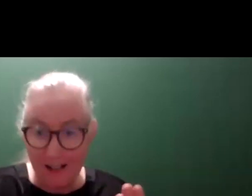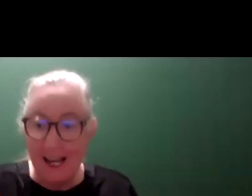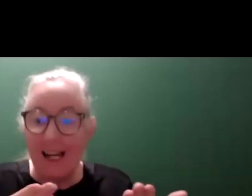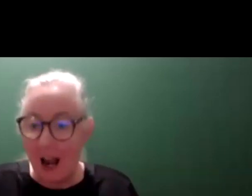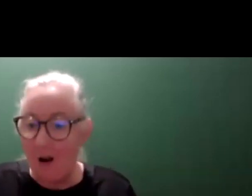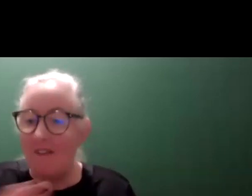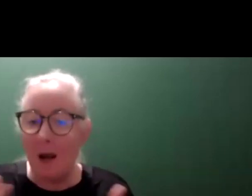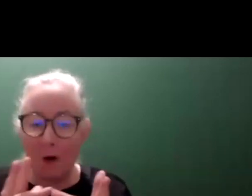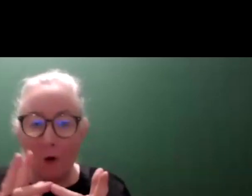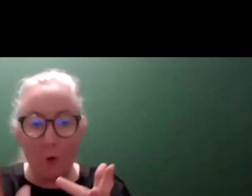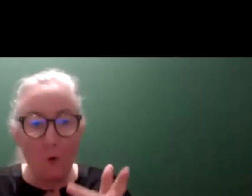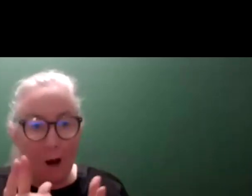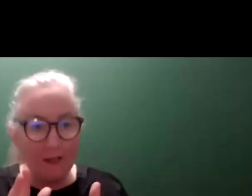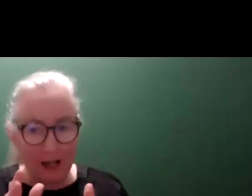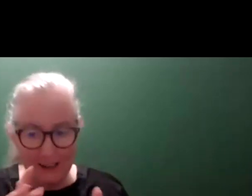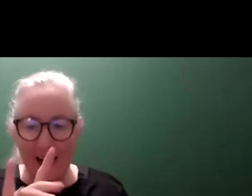our website,